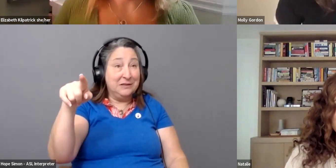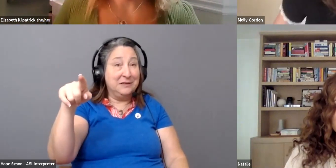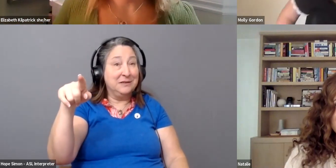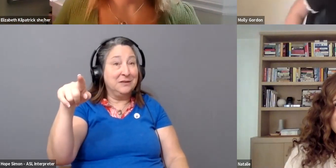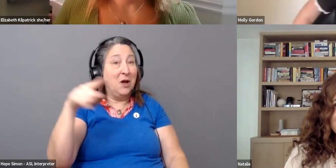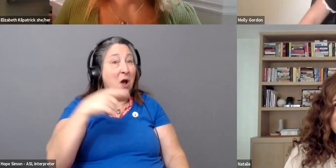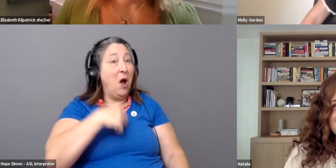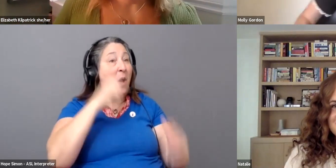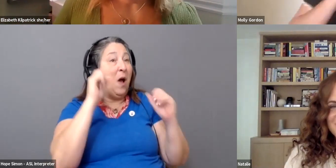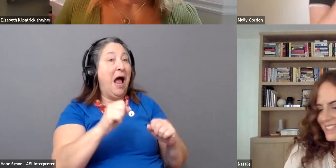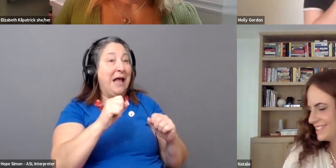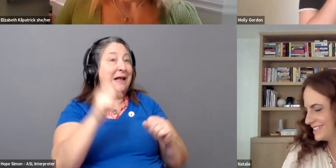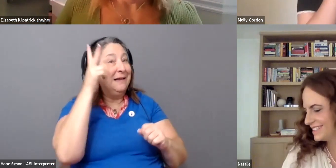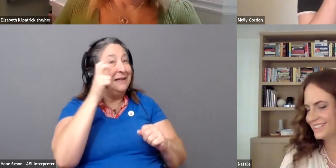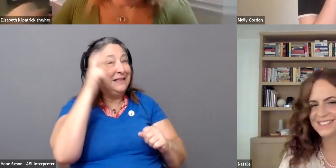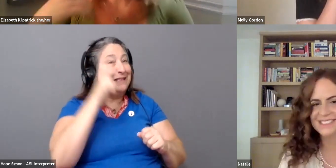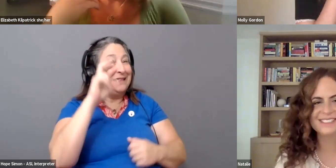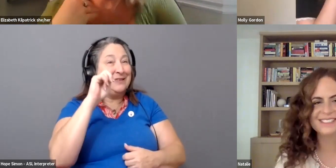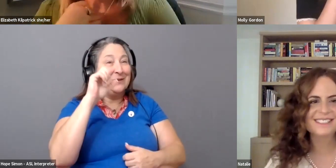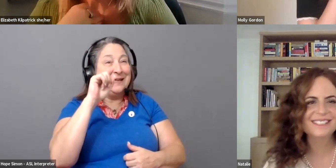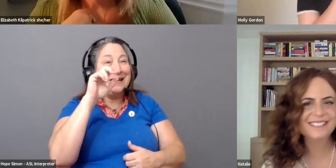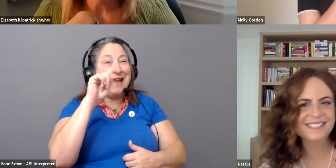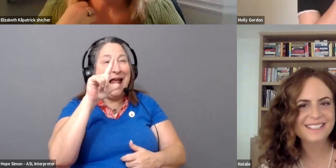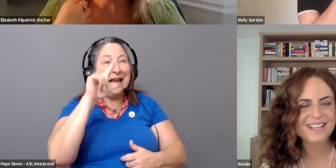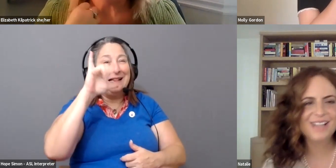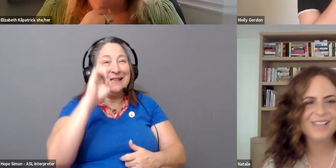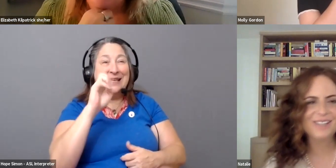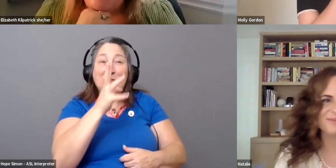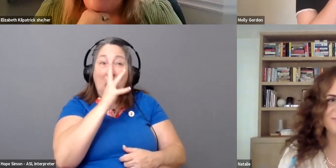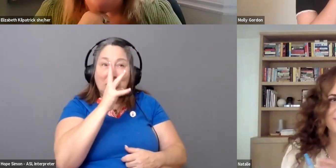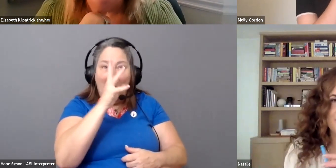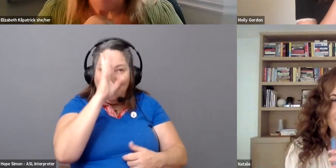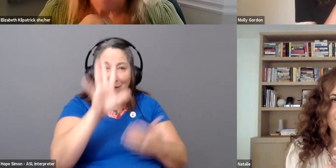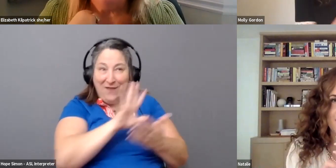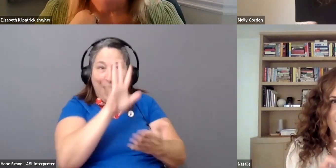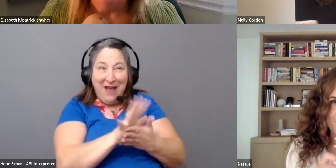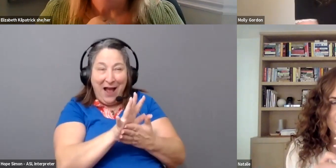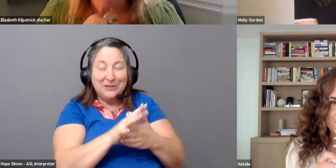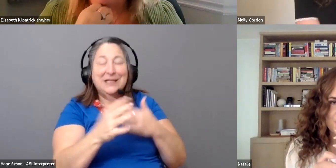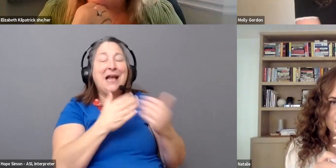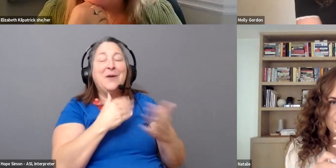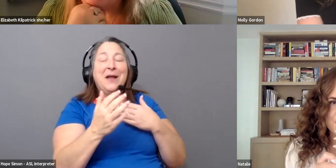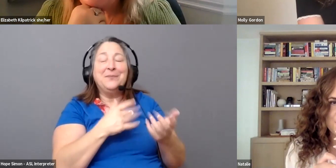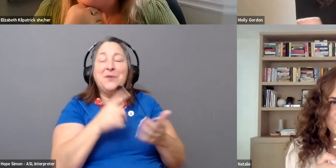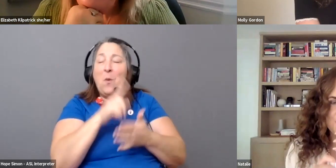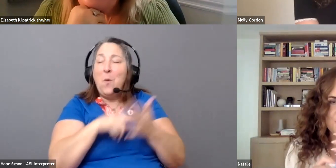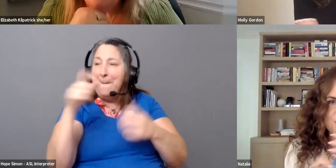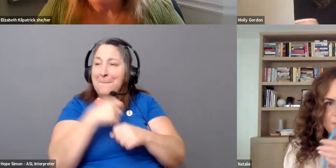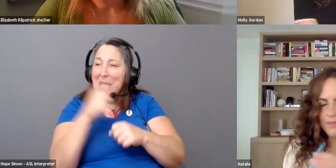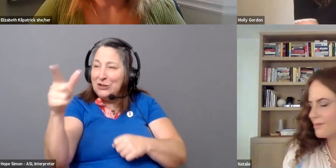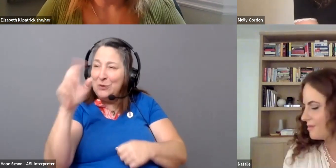and hear Natalie speak for 5 hours. So what drew you to this film? What made you excited about